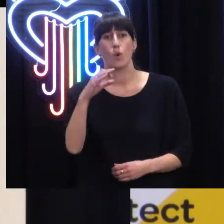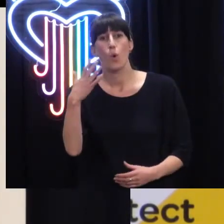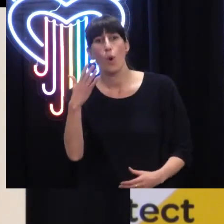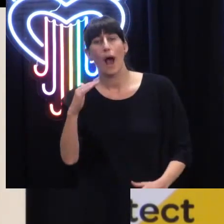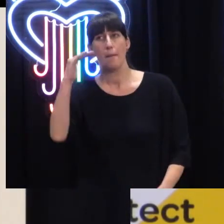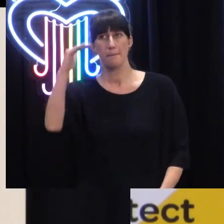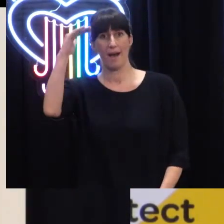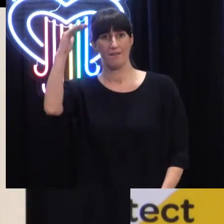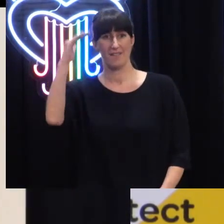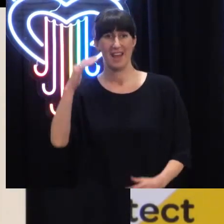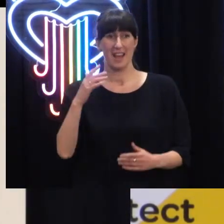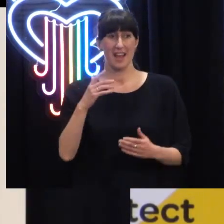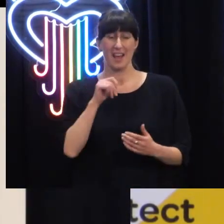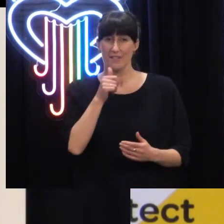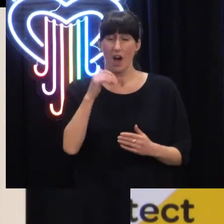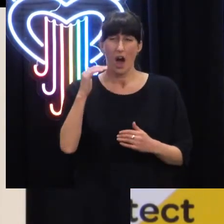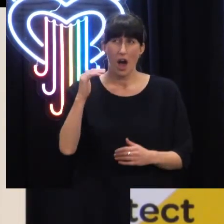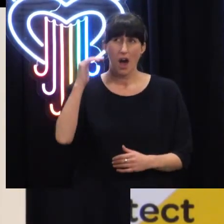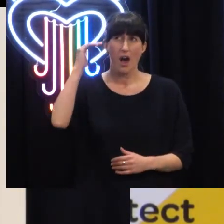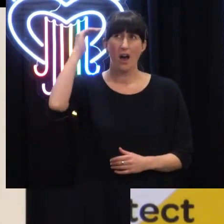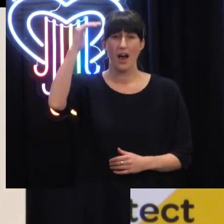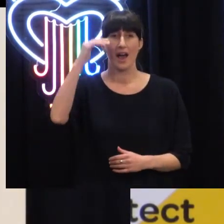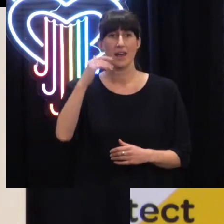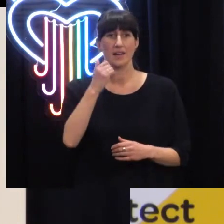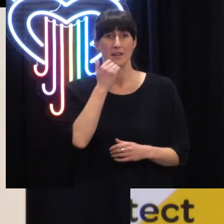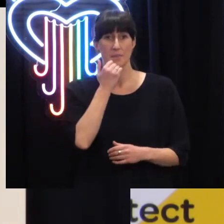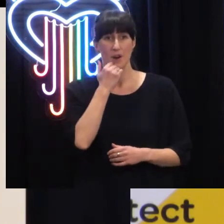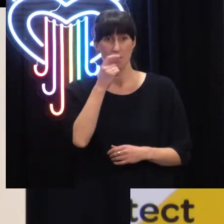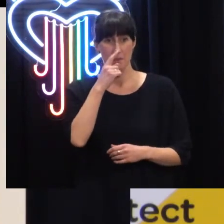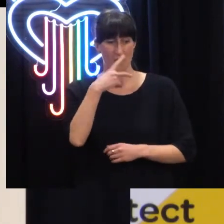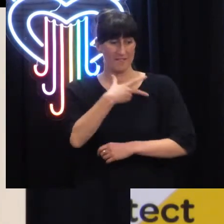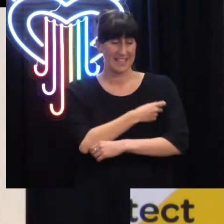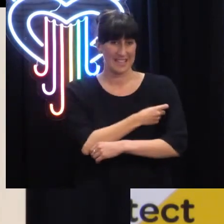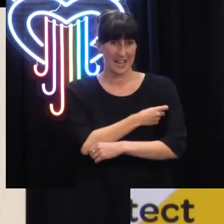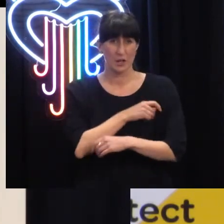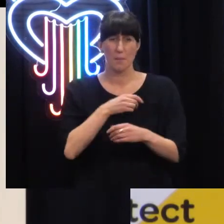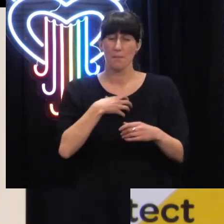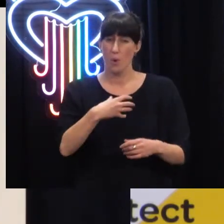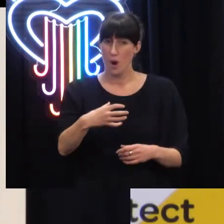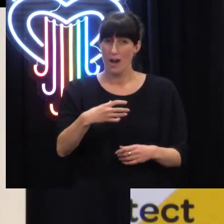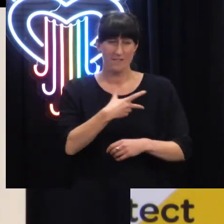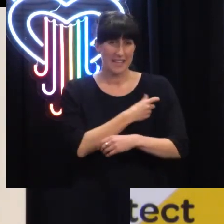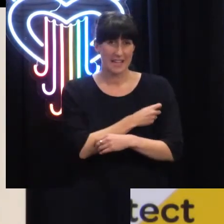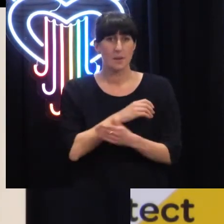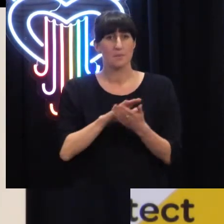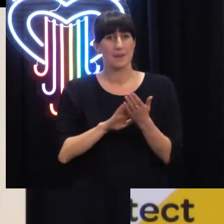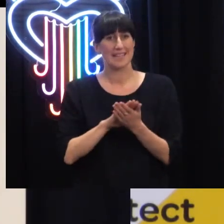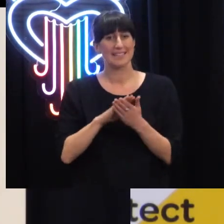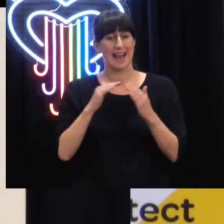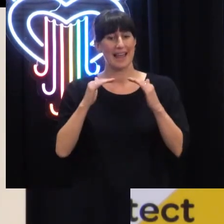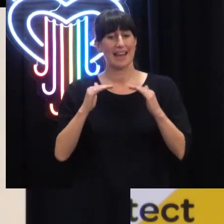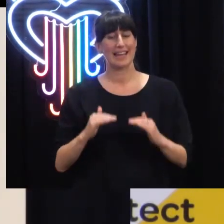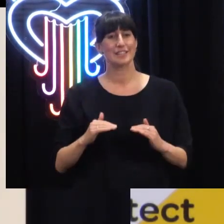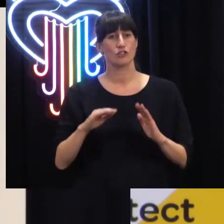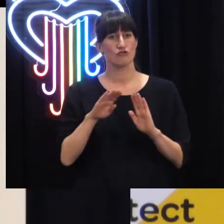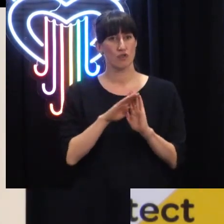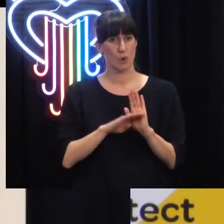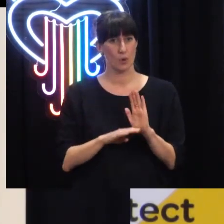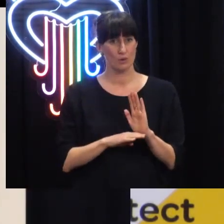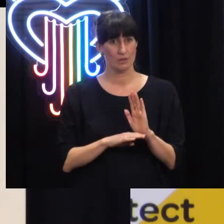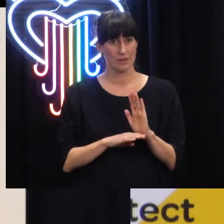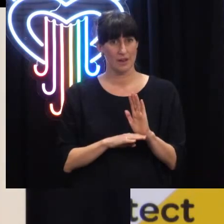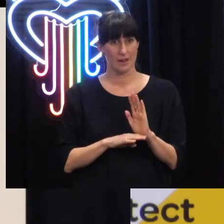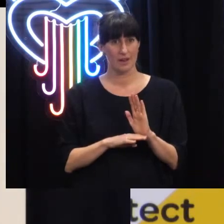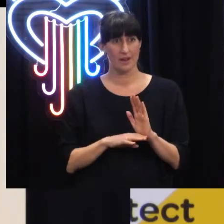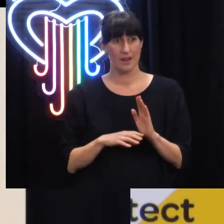have overly restrictive rules around us because everyone who could be vaccinated hasn't